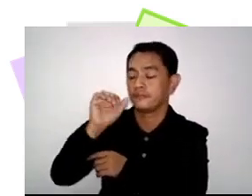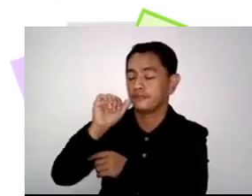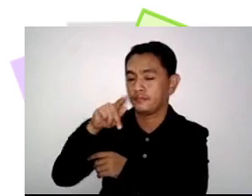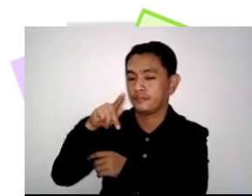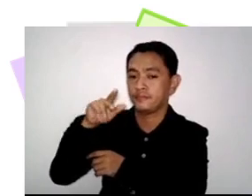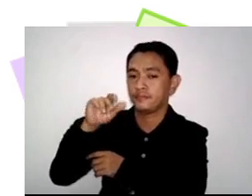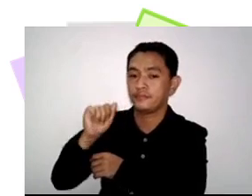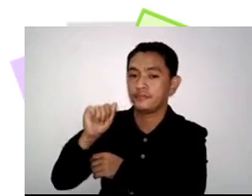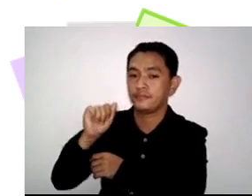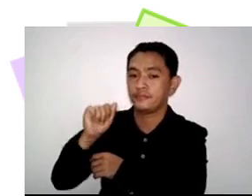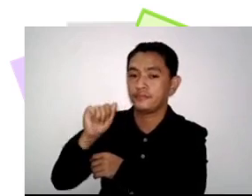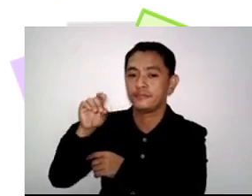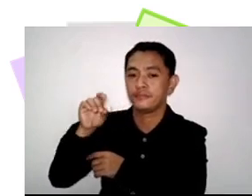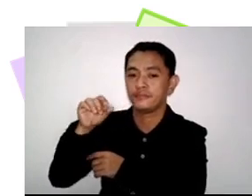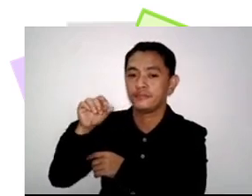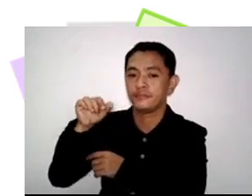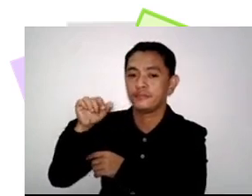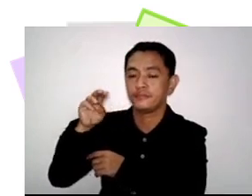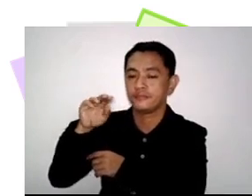Learning,